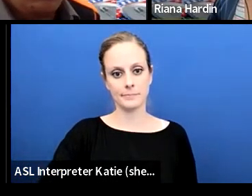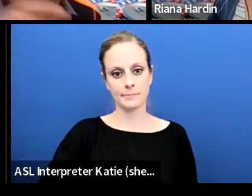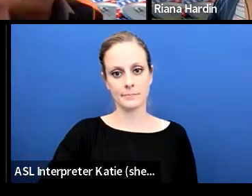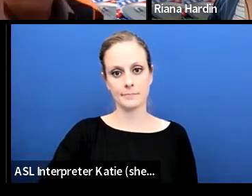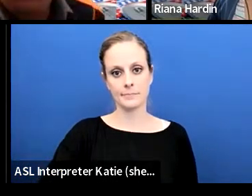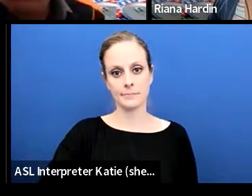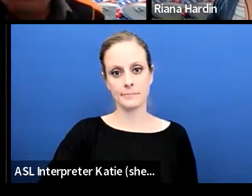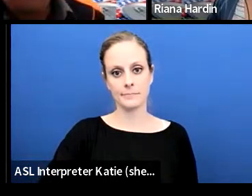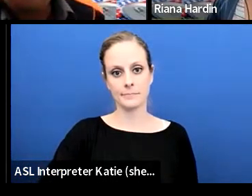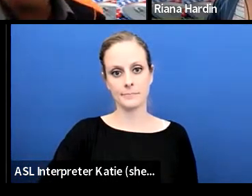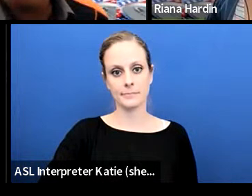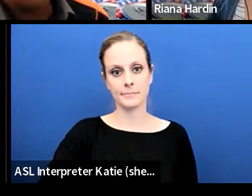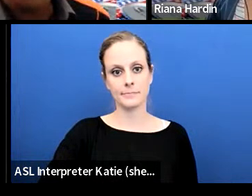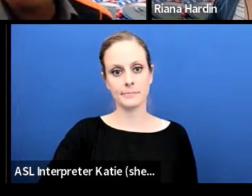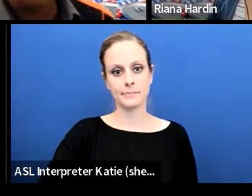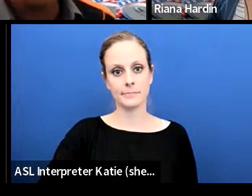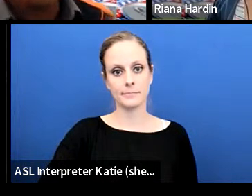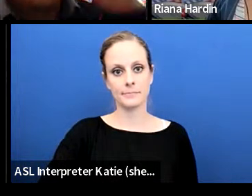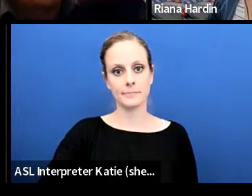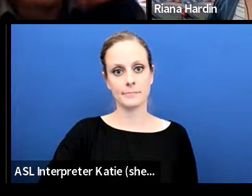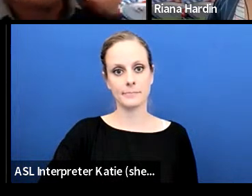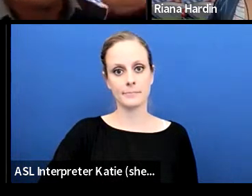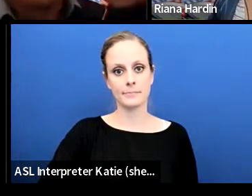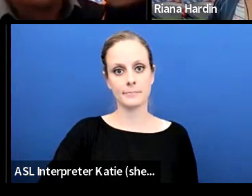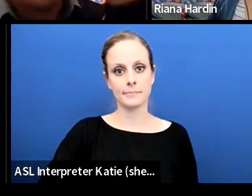Let me allow.